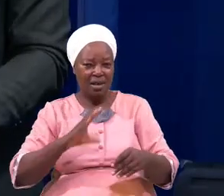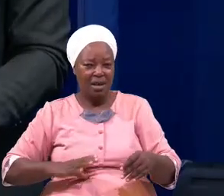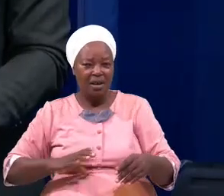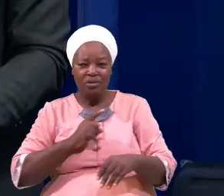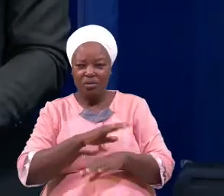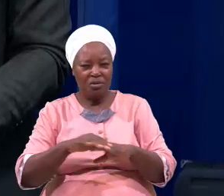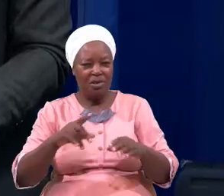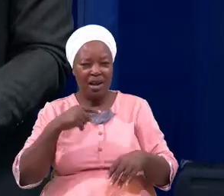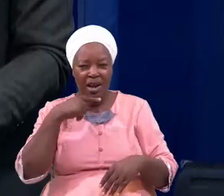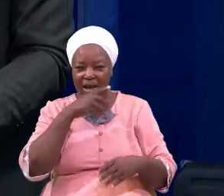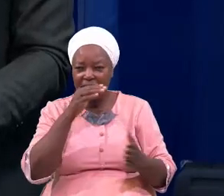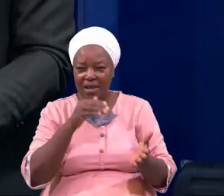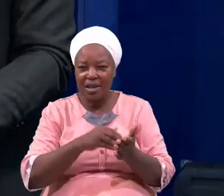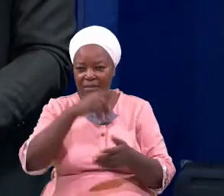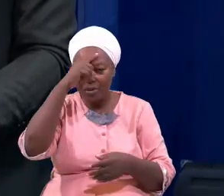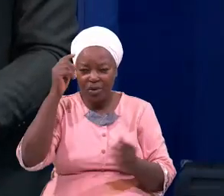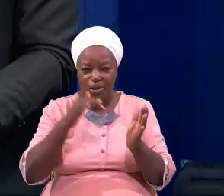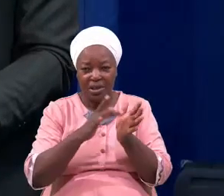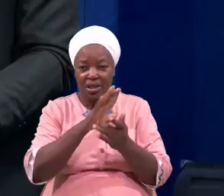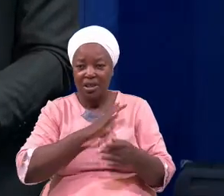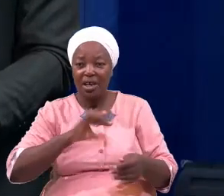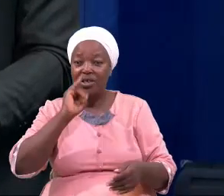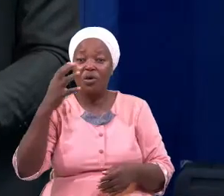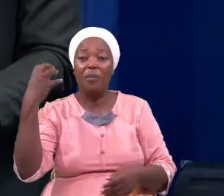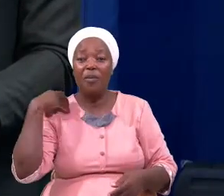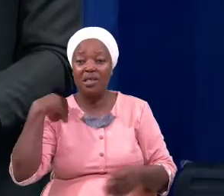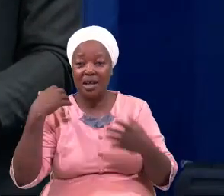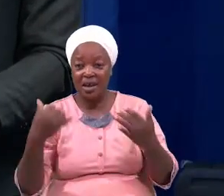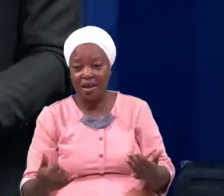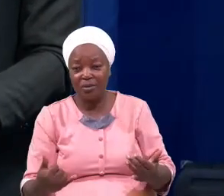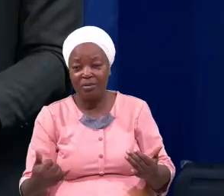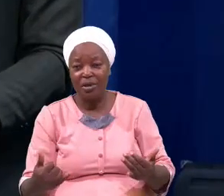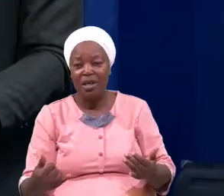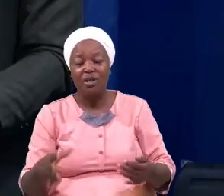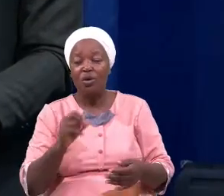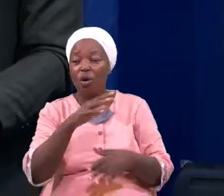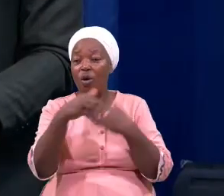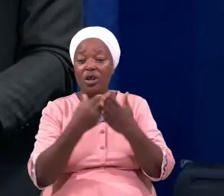So please give us your phone number, write it clearly.